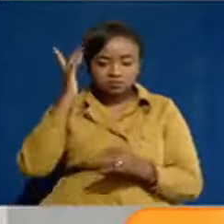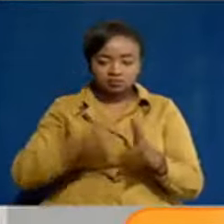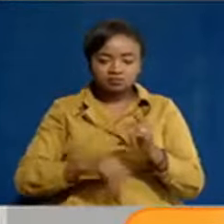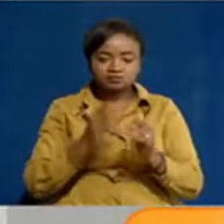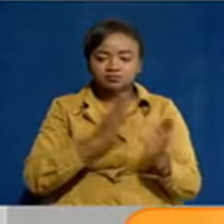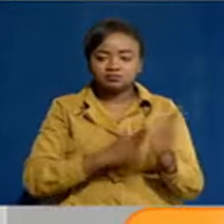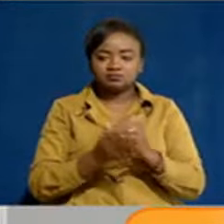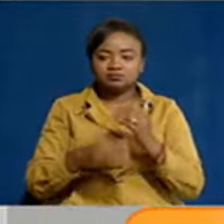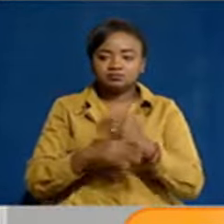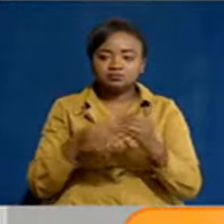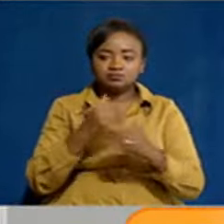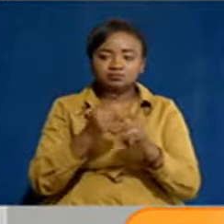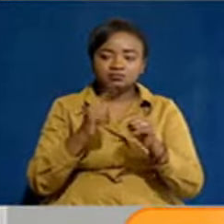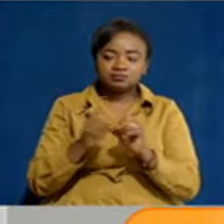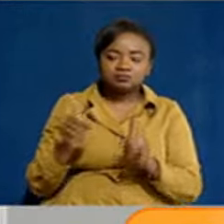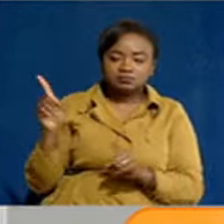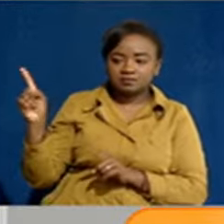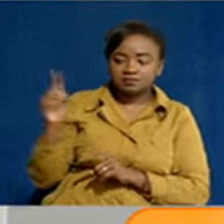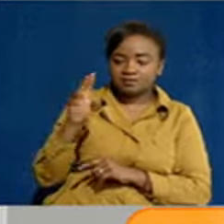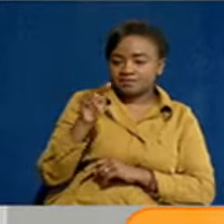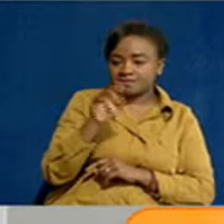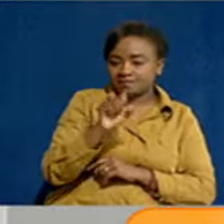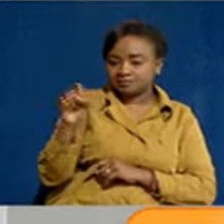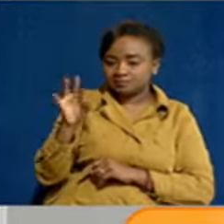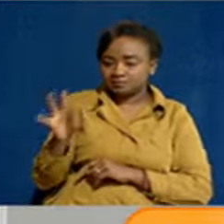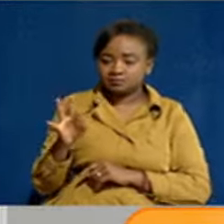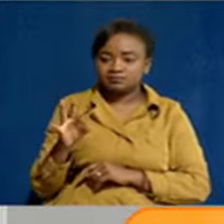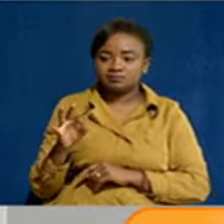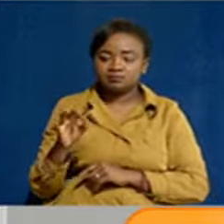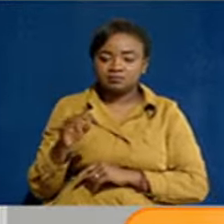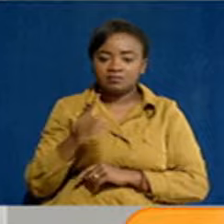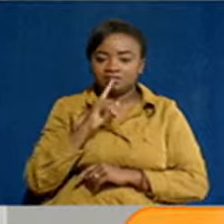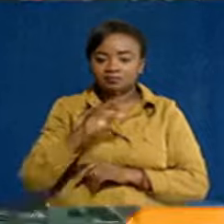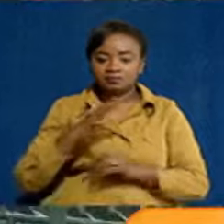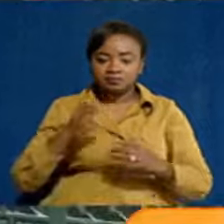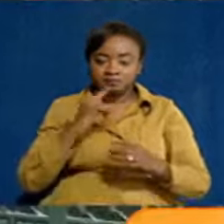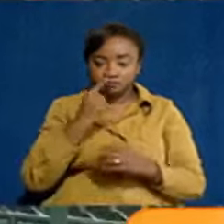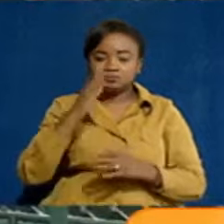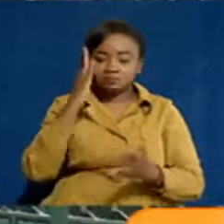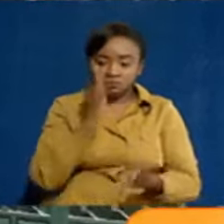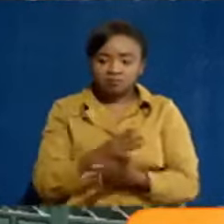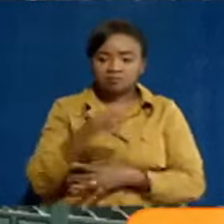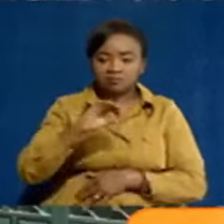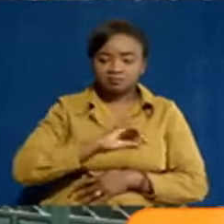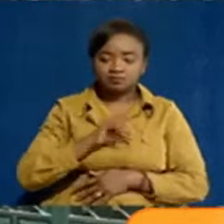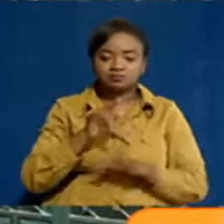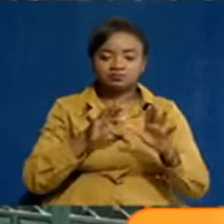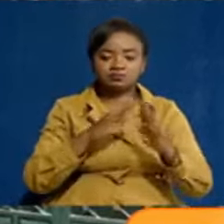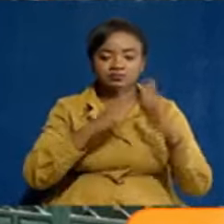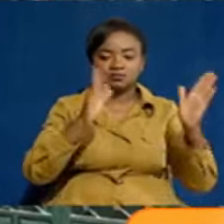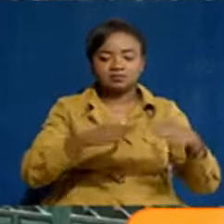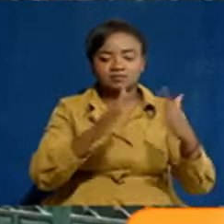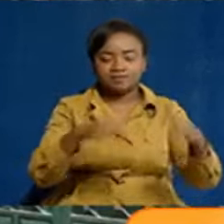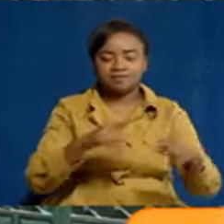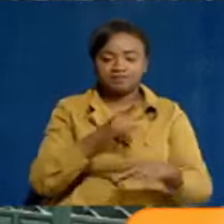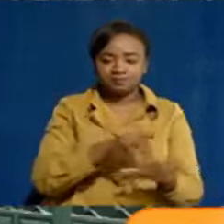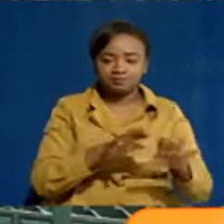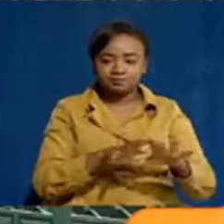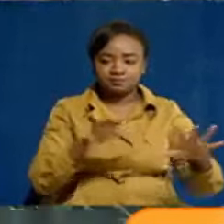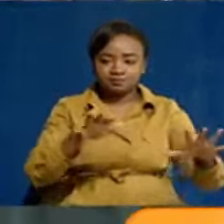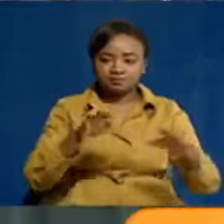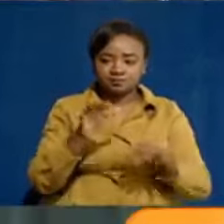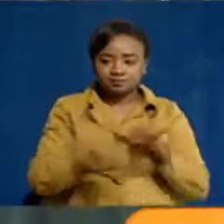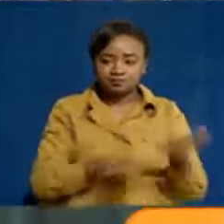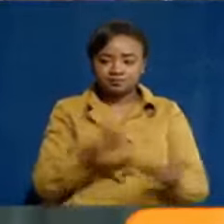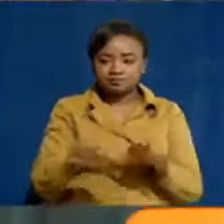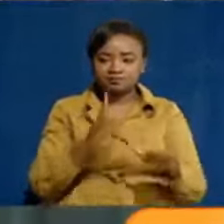on. A statement from NSSF, the property owners of Nyayo Estate, to the residents on Friday, stated that they had